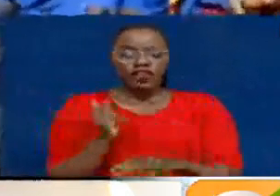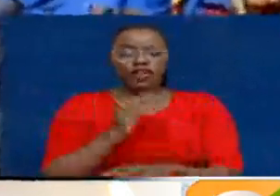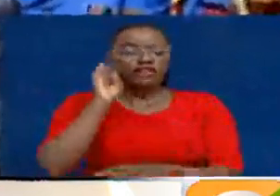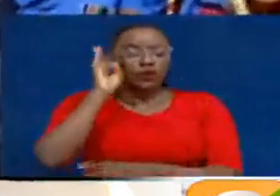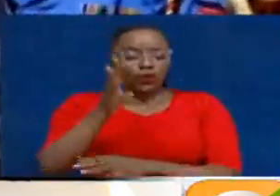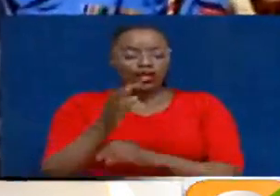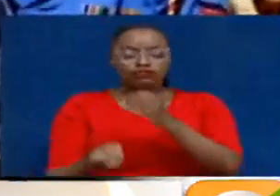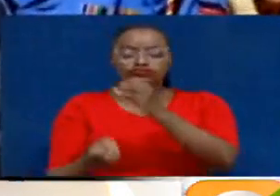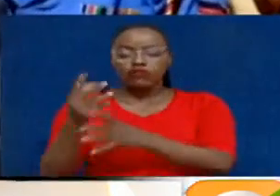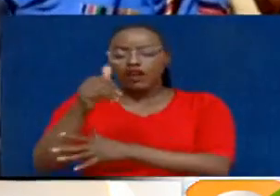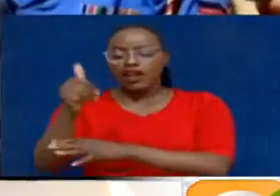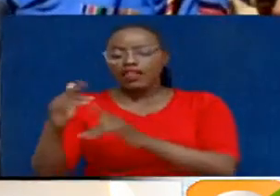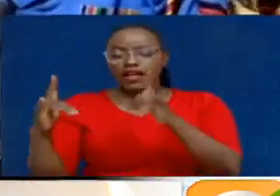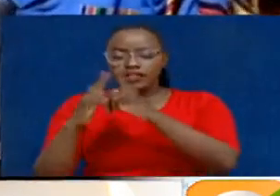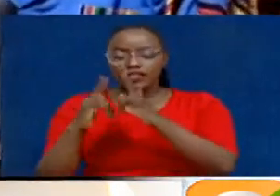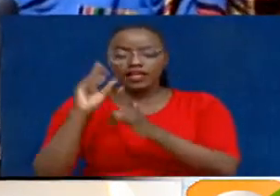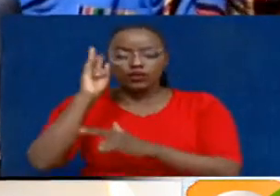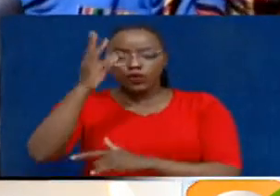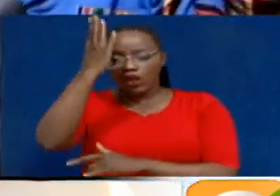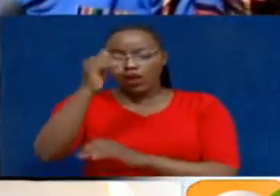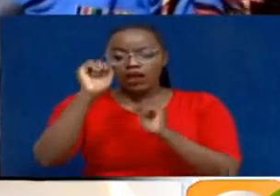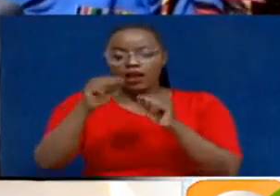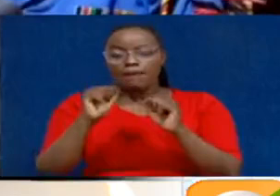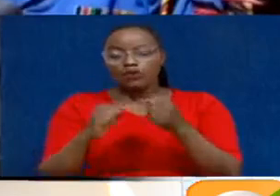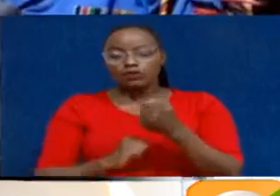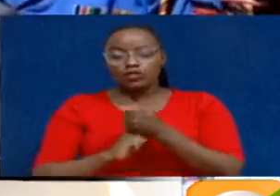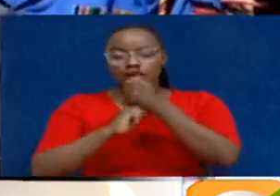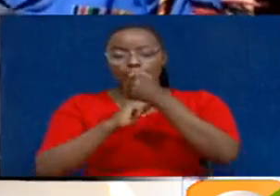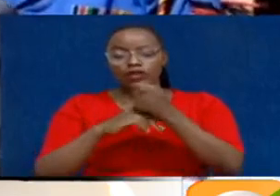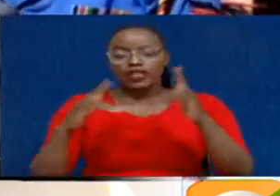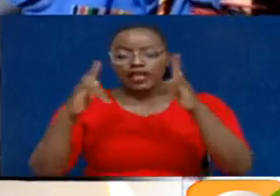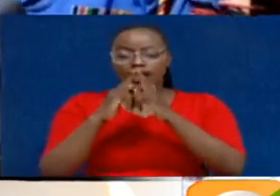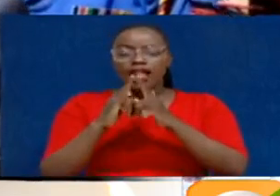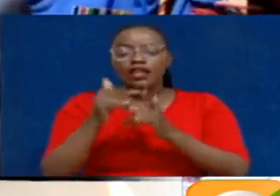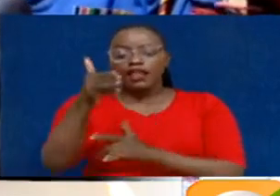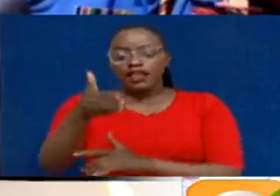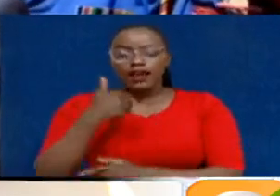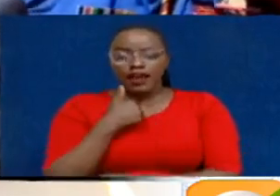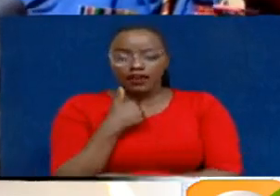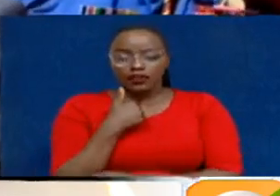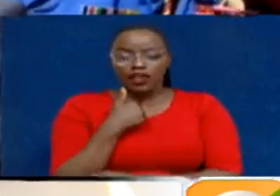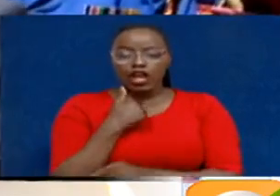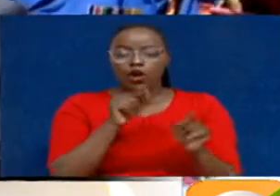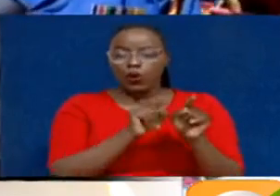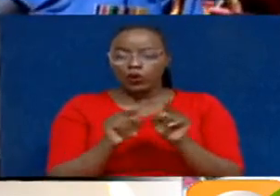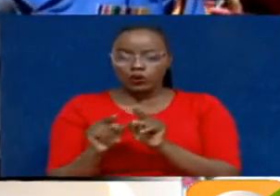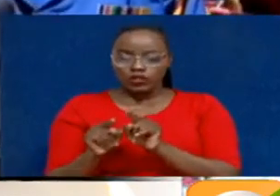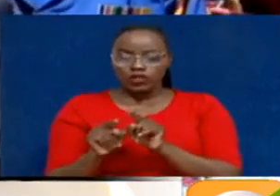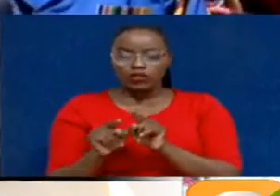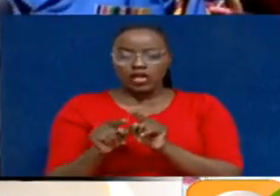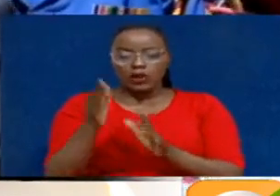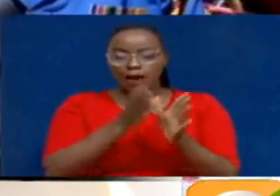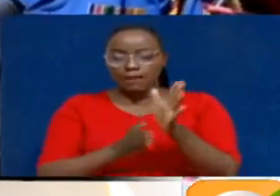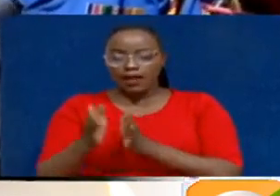going to set an extra tent so that it can supplement the one that is already here. We are